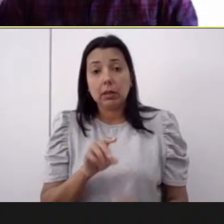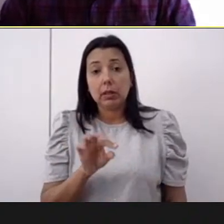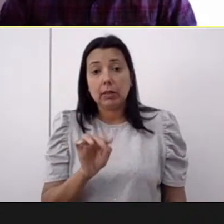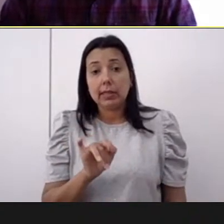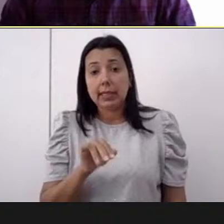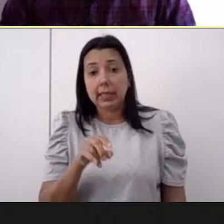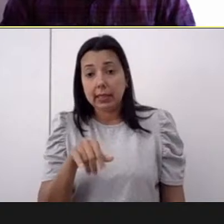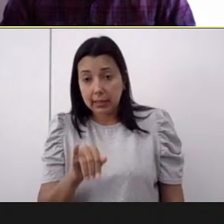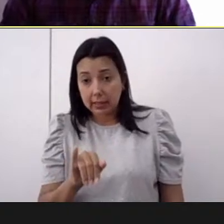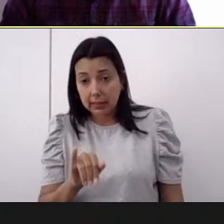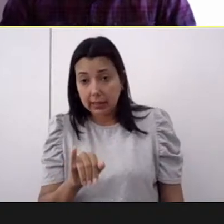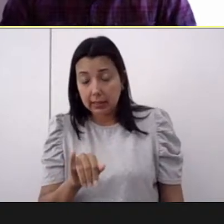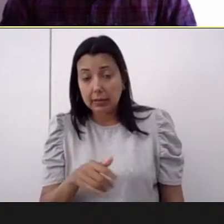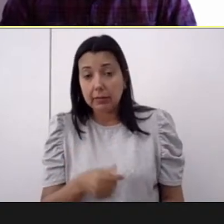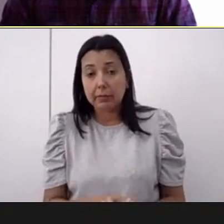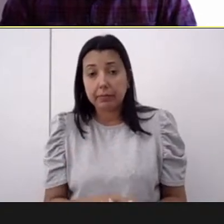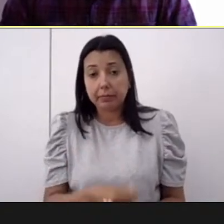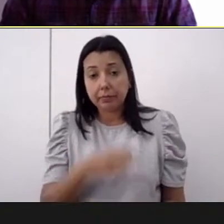can read